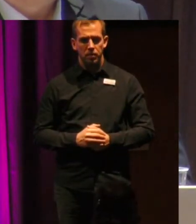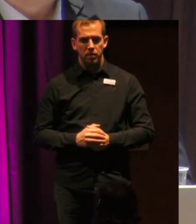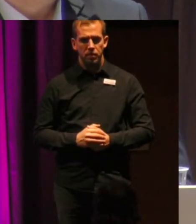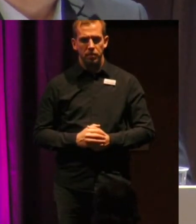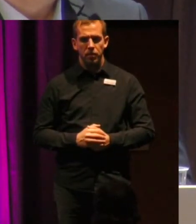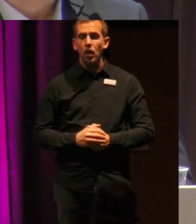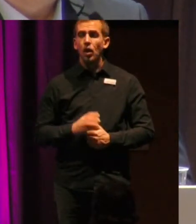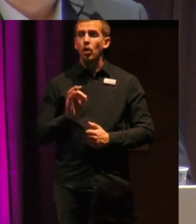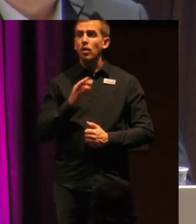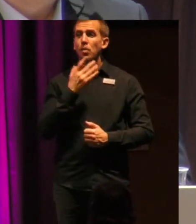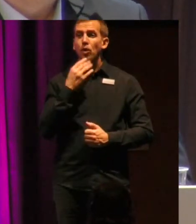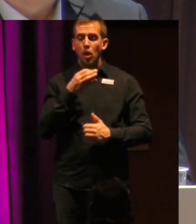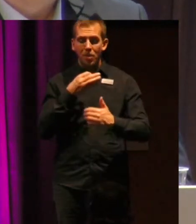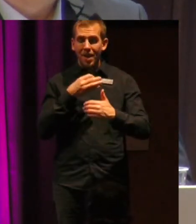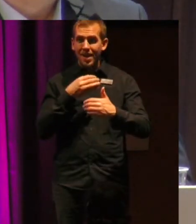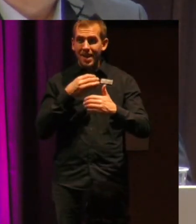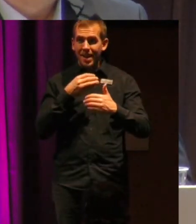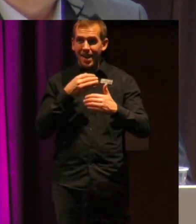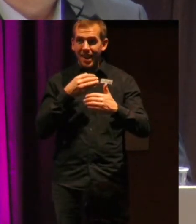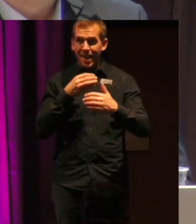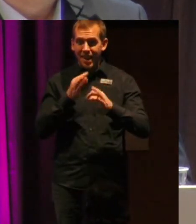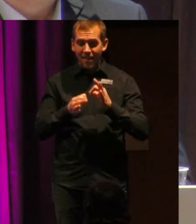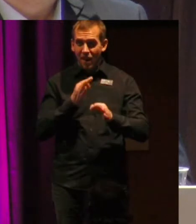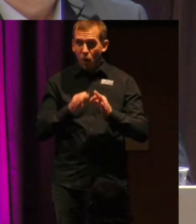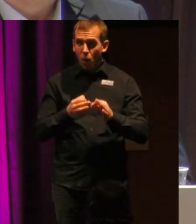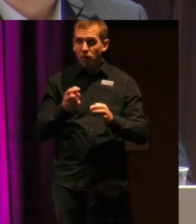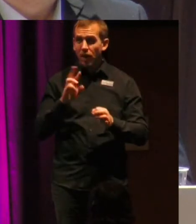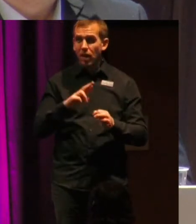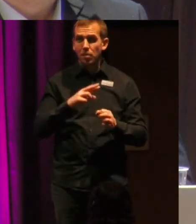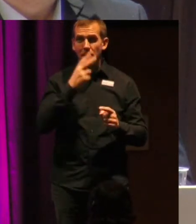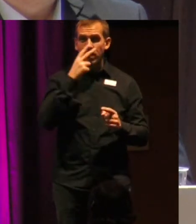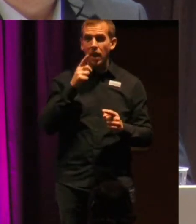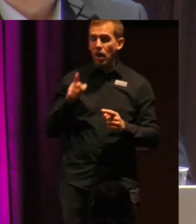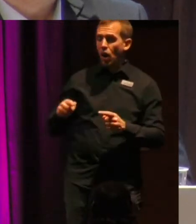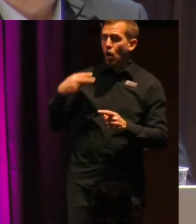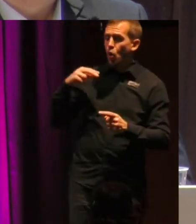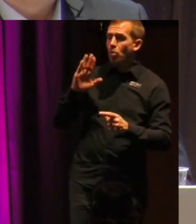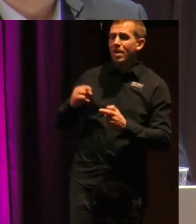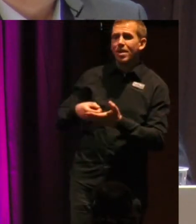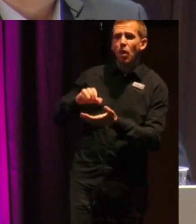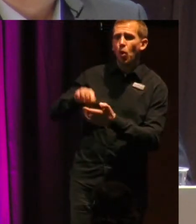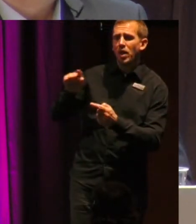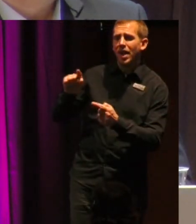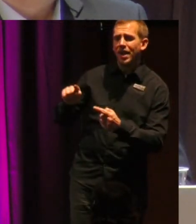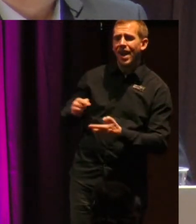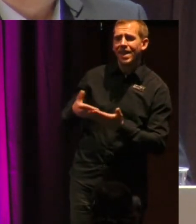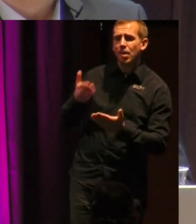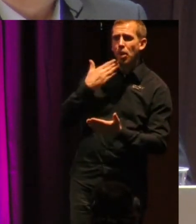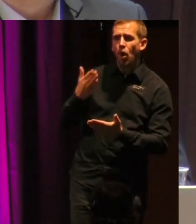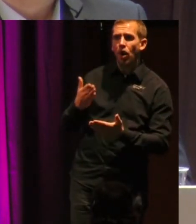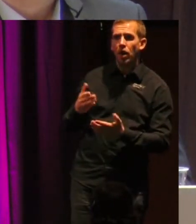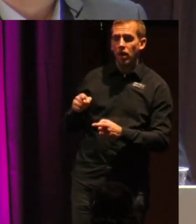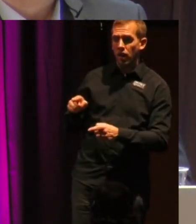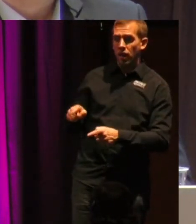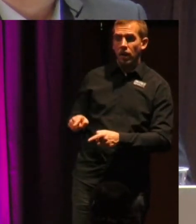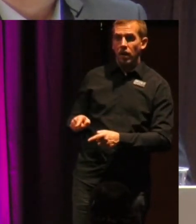you in Europe, you are not that good. You look at the Roma situation of Roma, etc. And I cannot defend